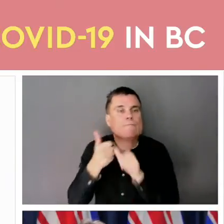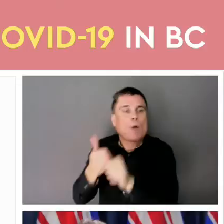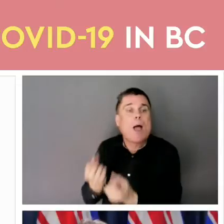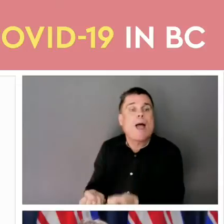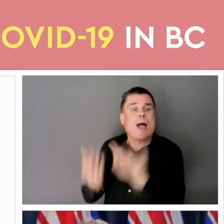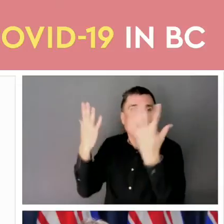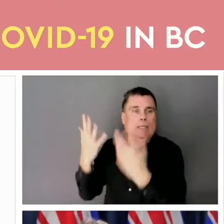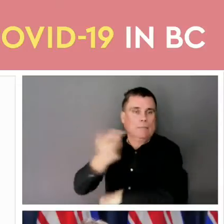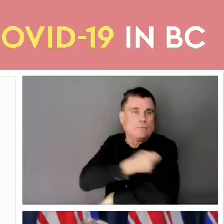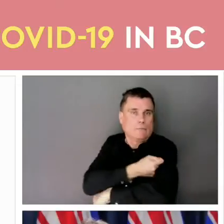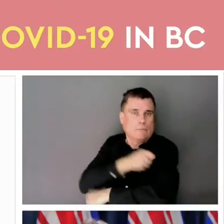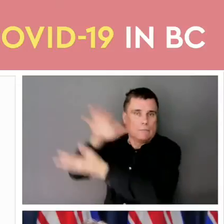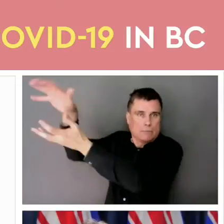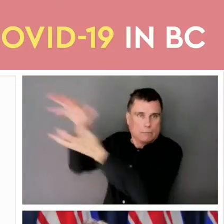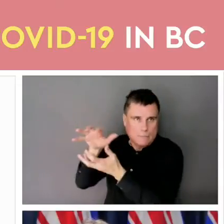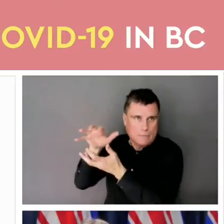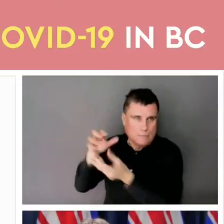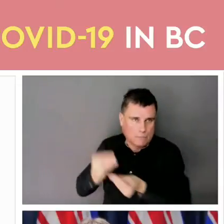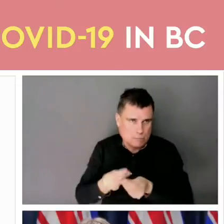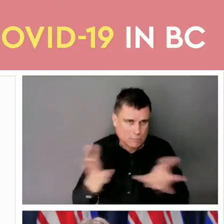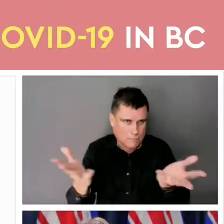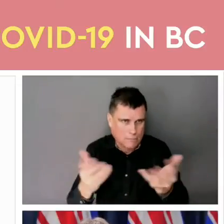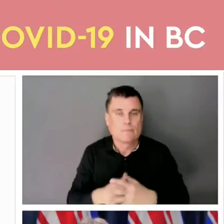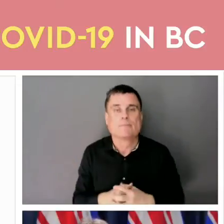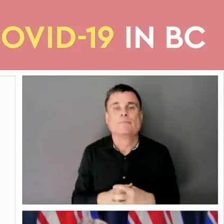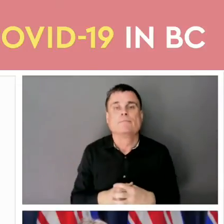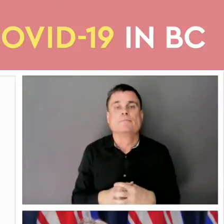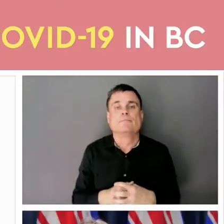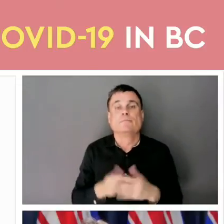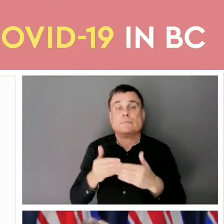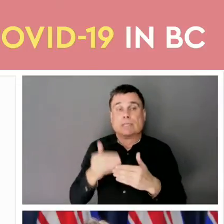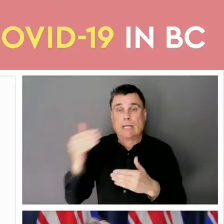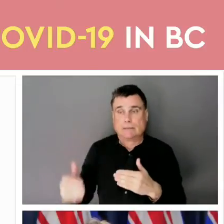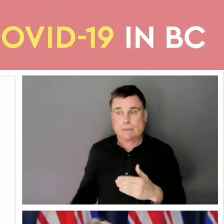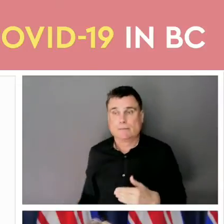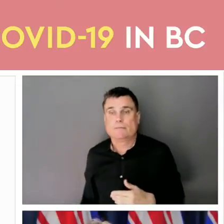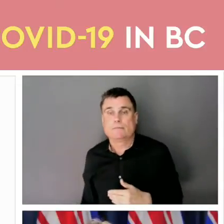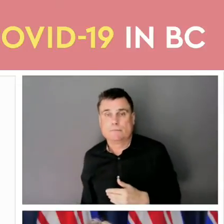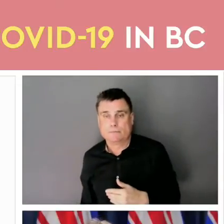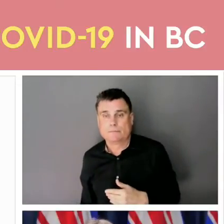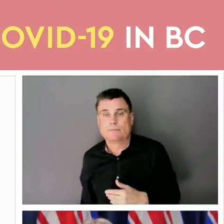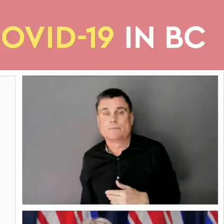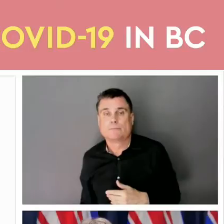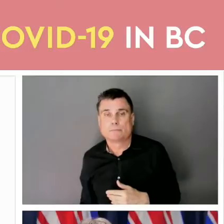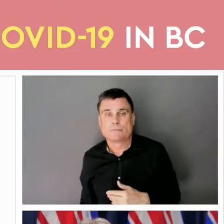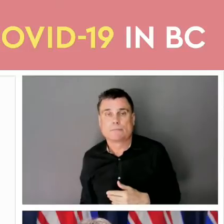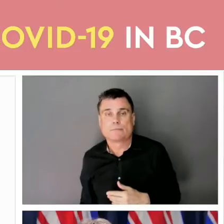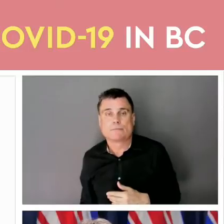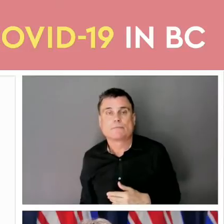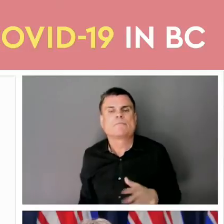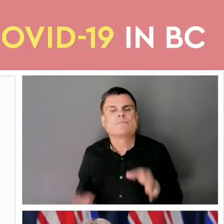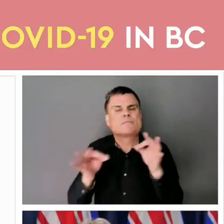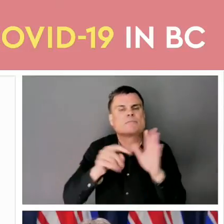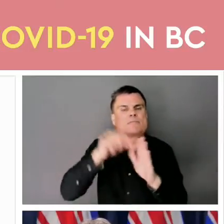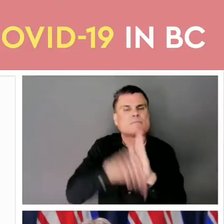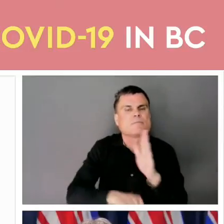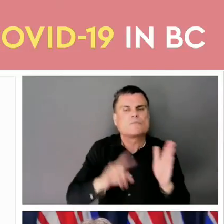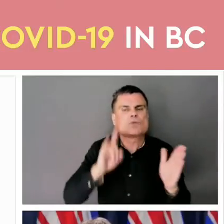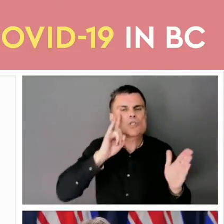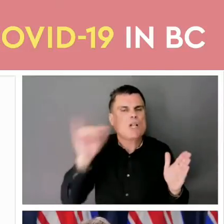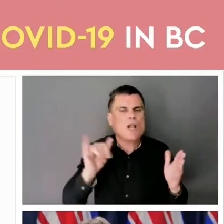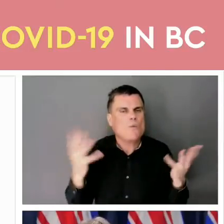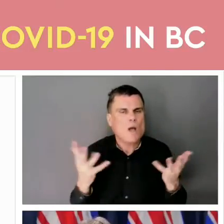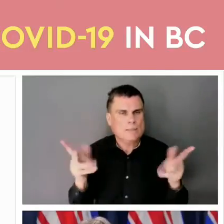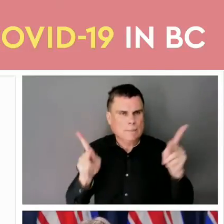I just want to walk you through our clinically extremely vulnerable patients. I think that Dr. Henry has outlined